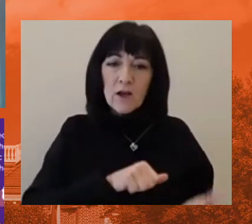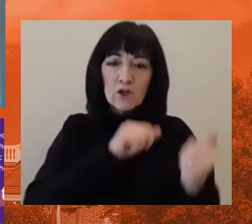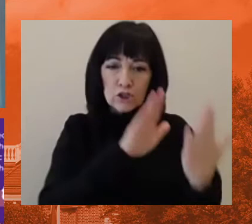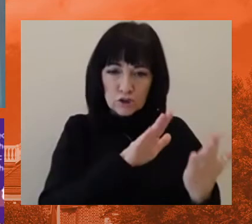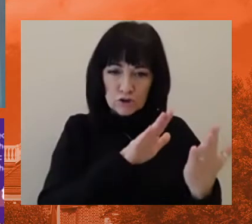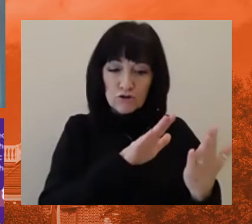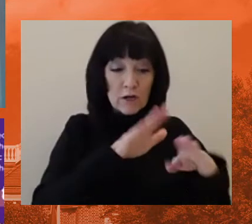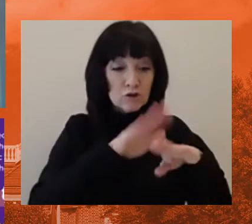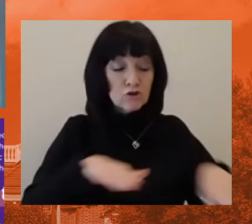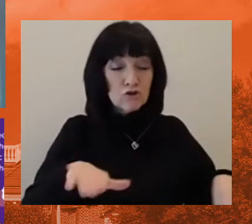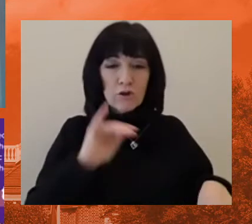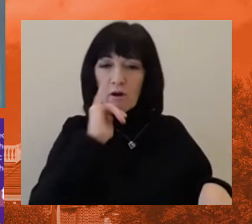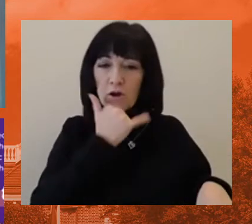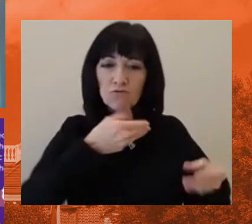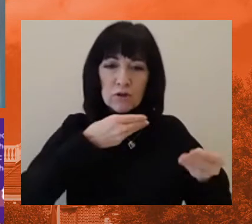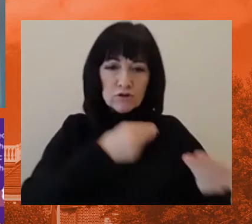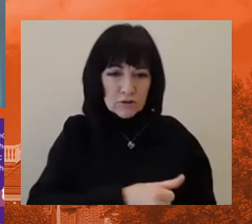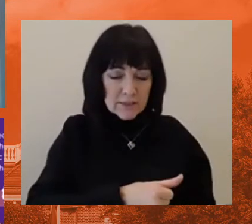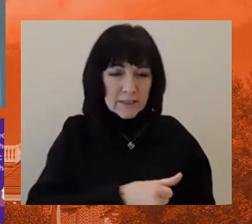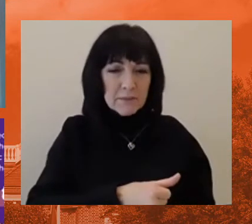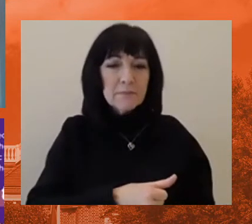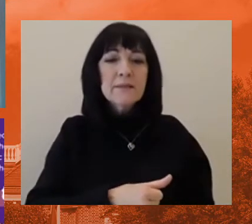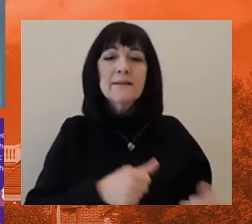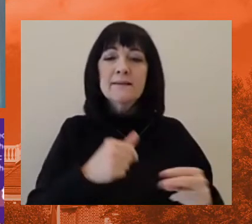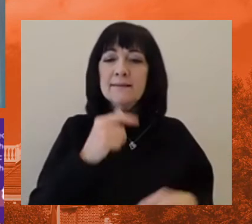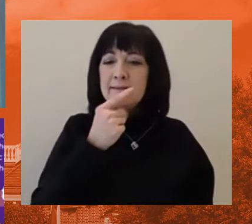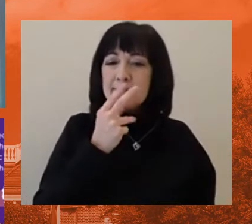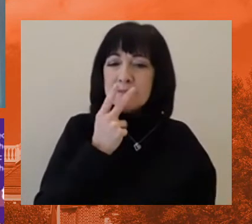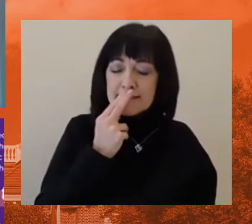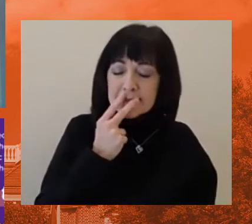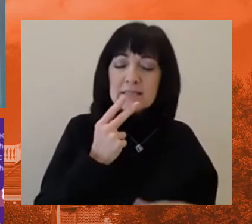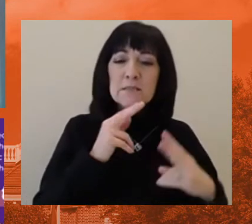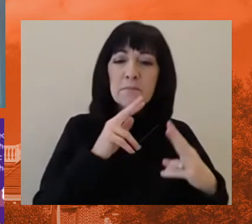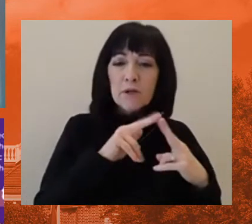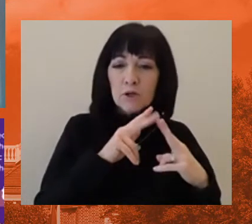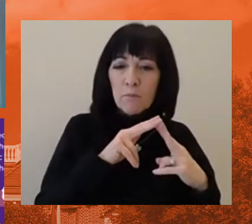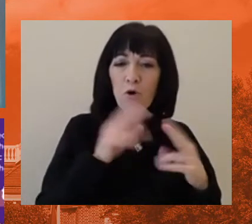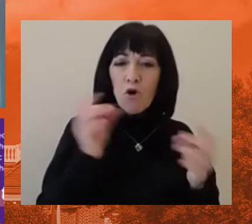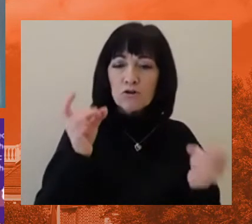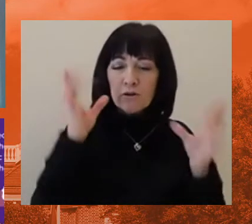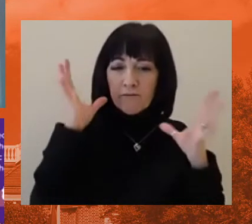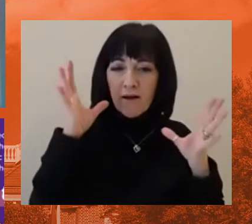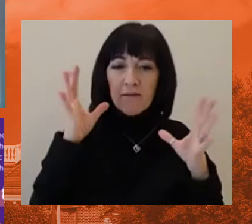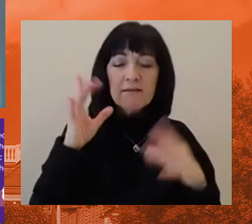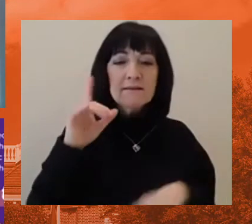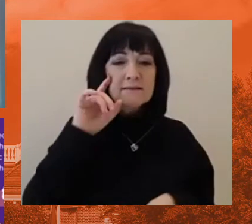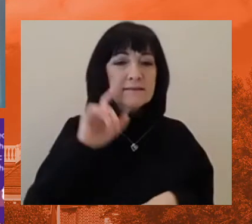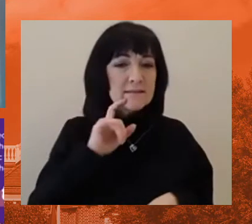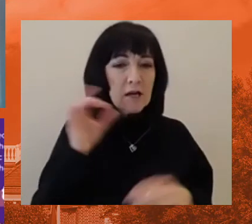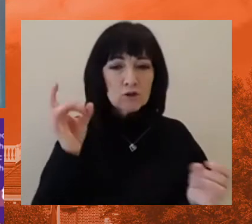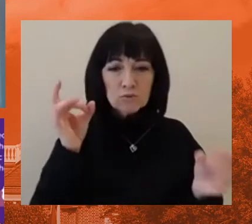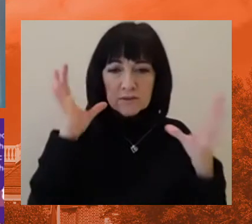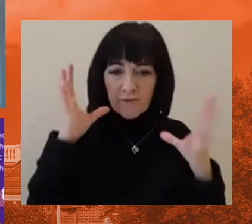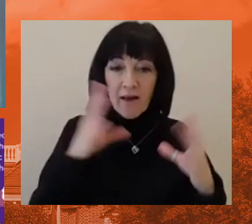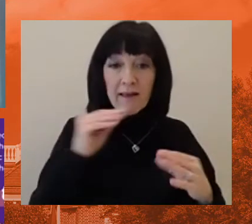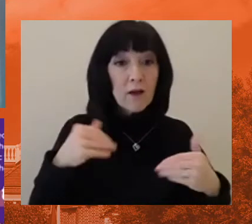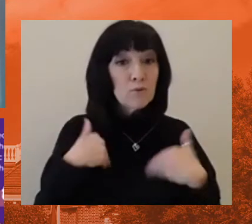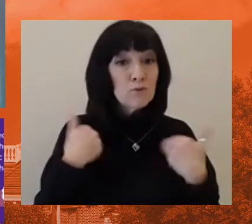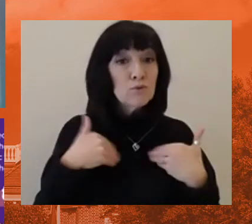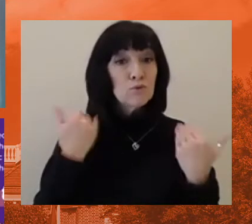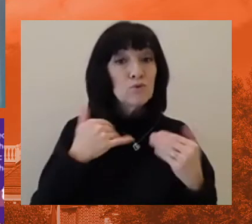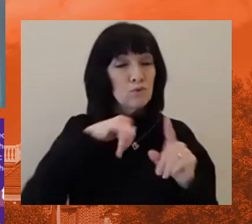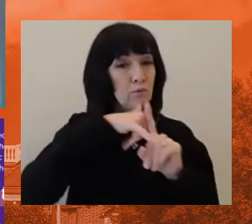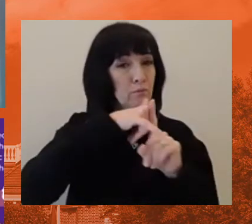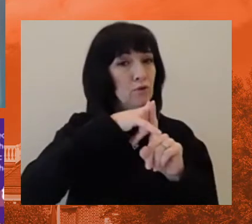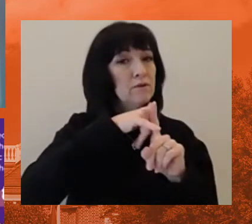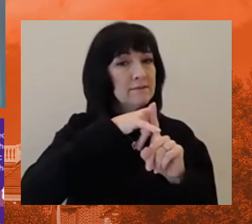teen dating violence, intimate partner violence, sexual violence, and youth bullying. This